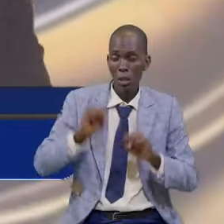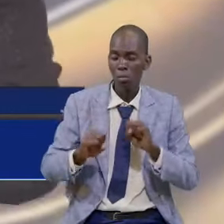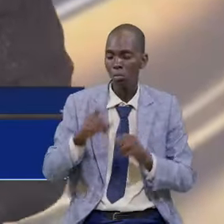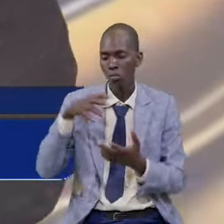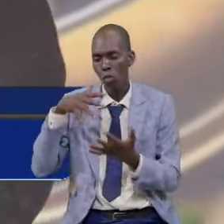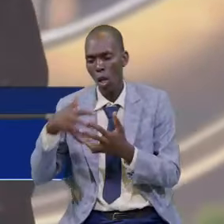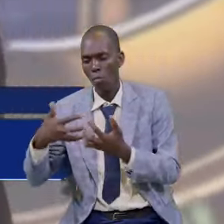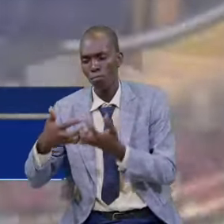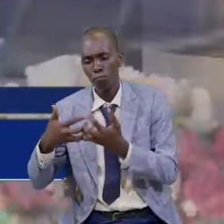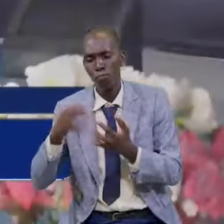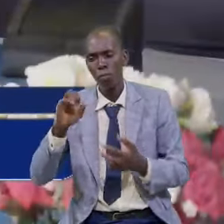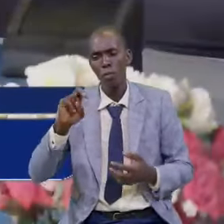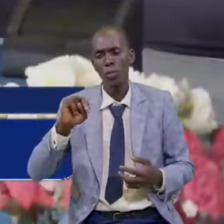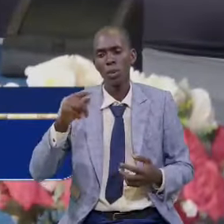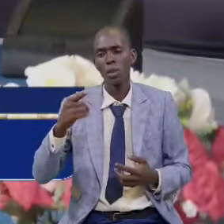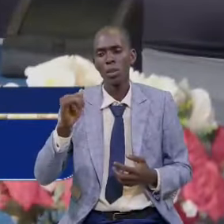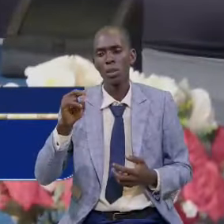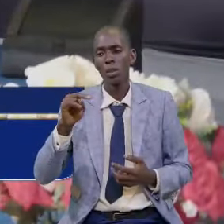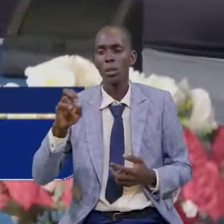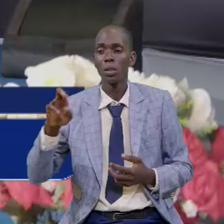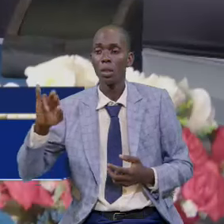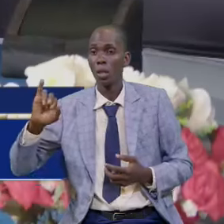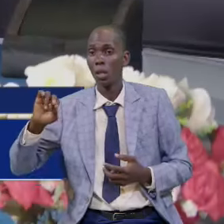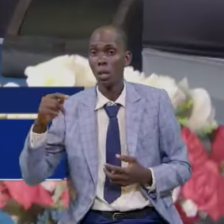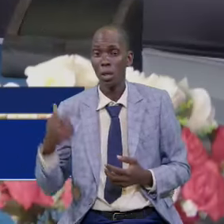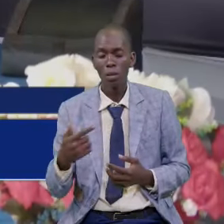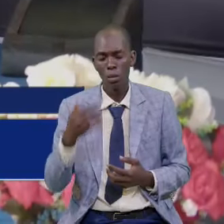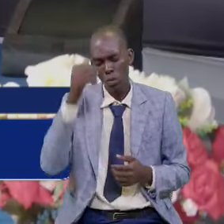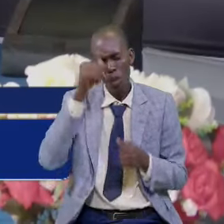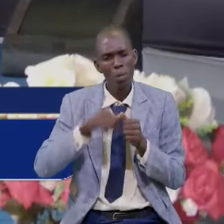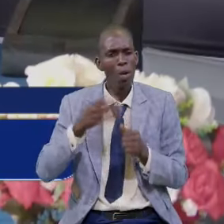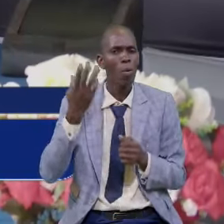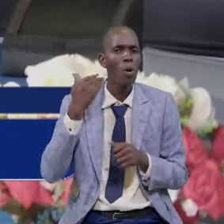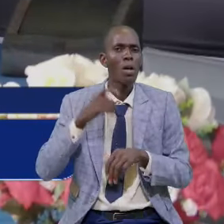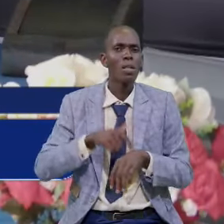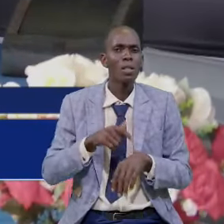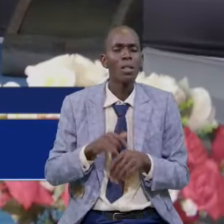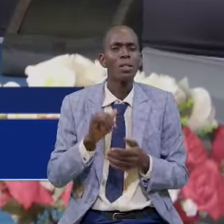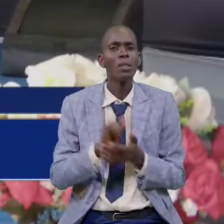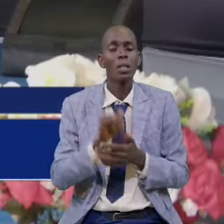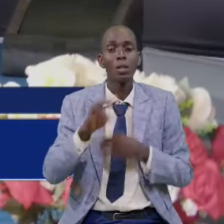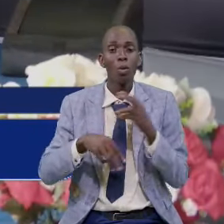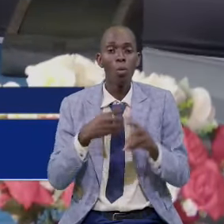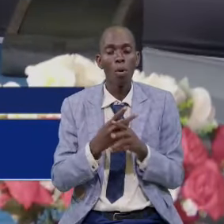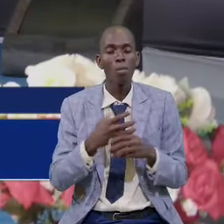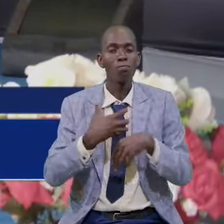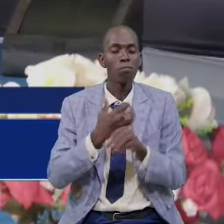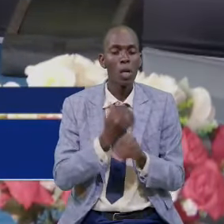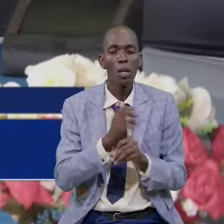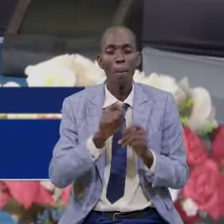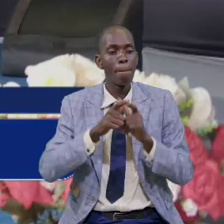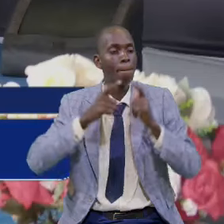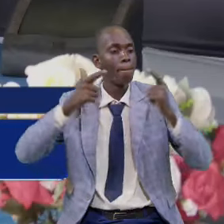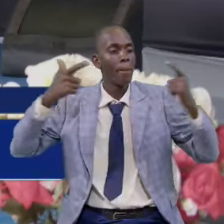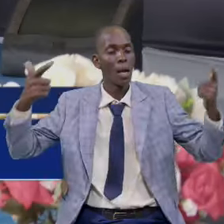There's a time that, they add a kind of computer gigantic in one room.